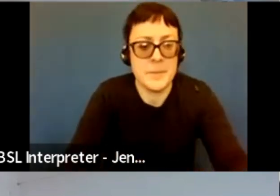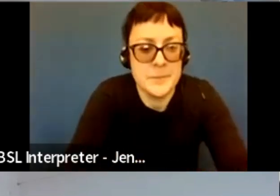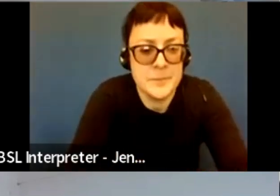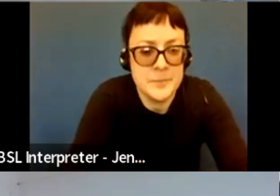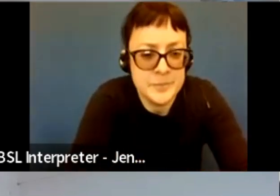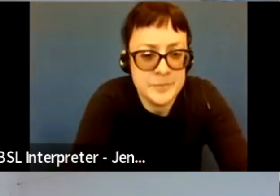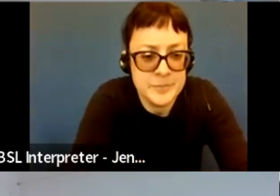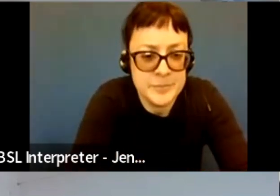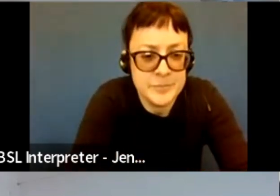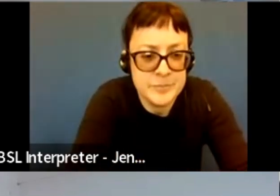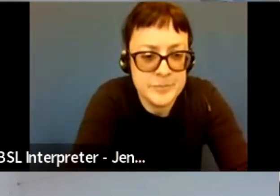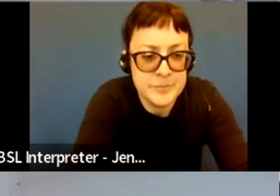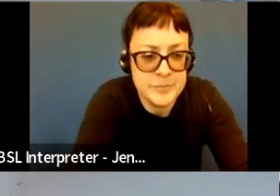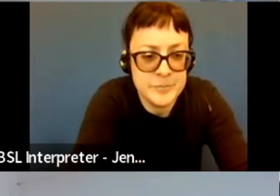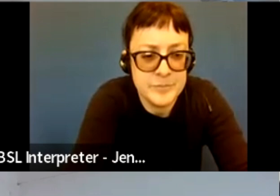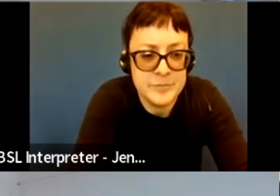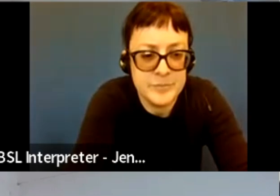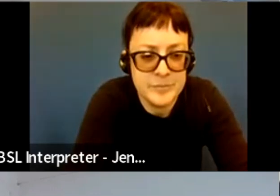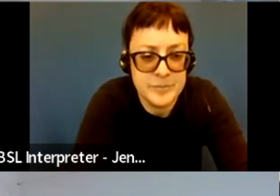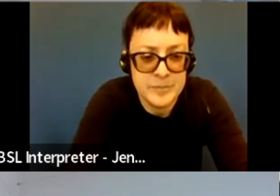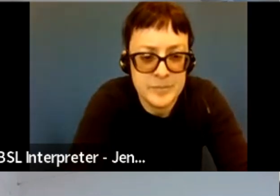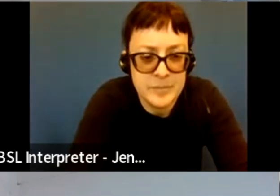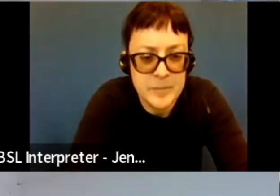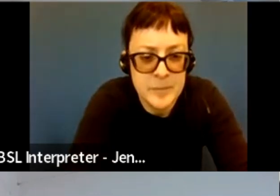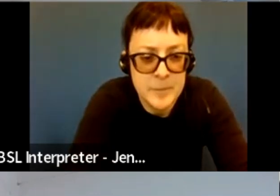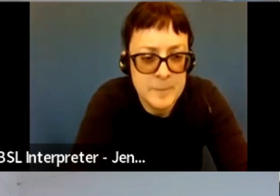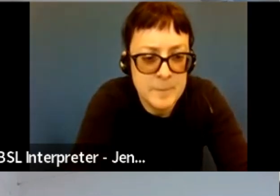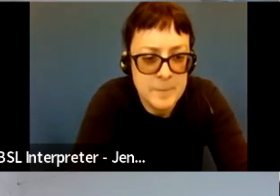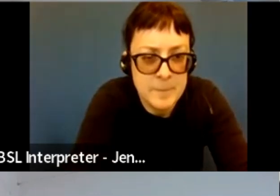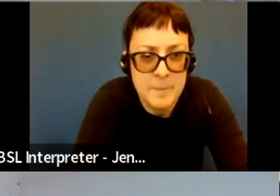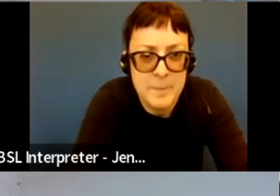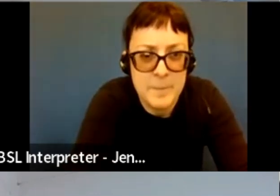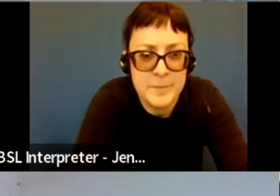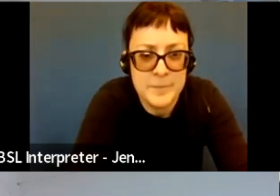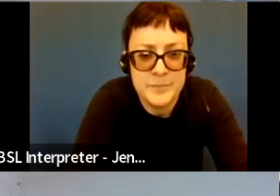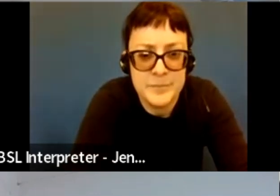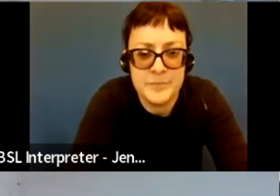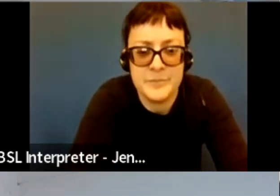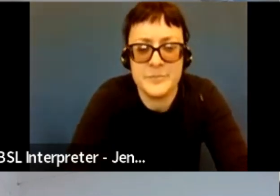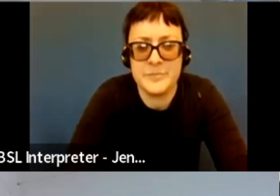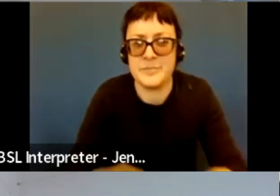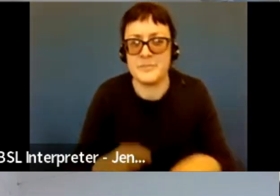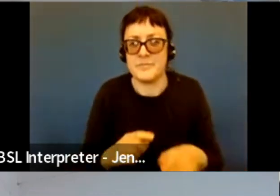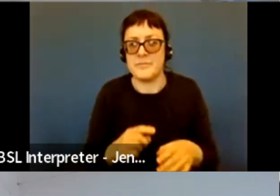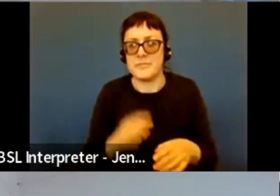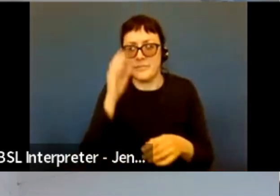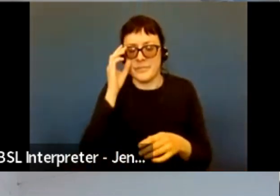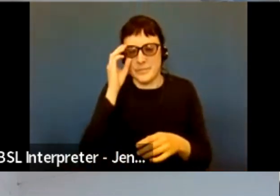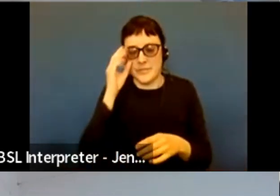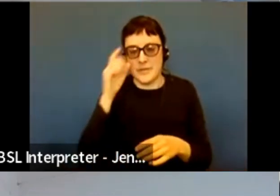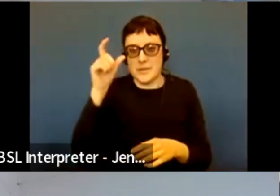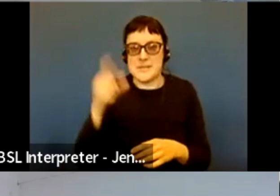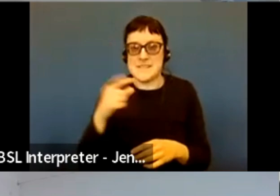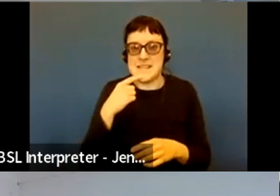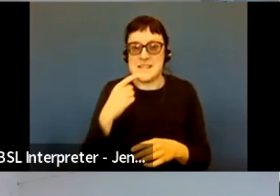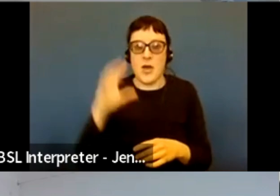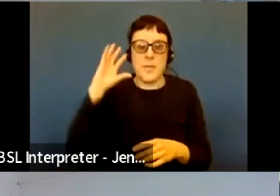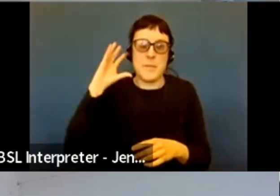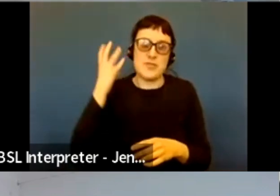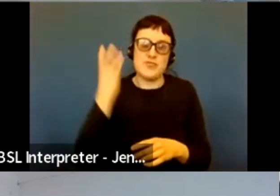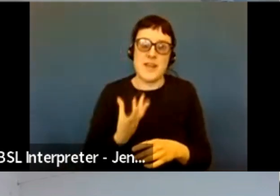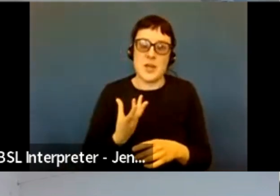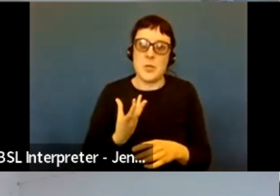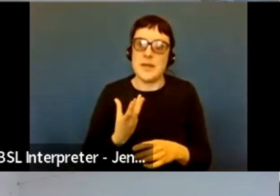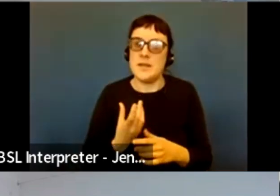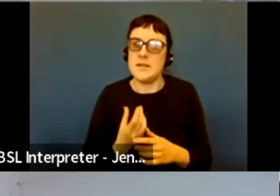play. So I'm a drag queen, and I've done some Shakespeare things in drag as a man. And I'm after a really